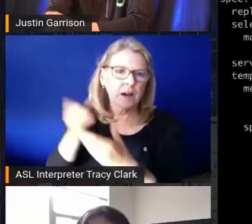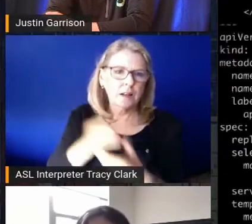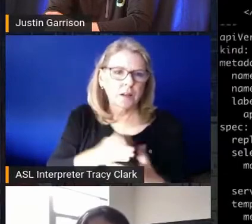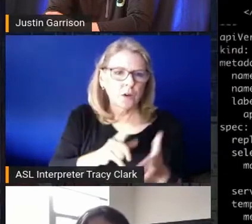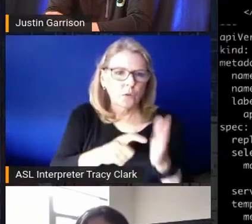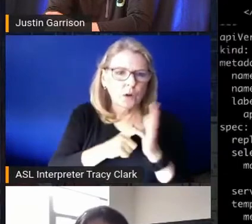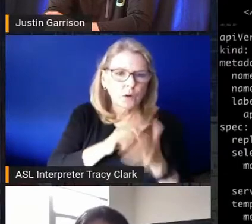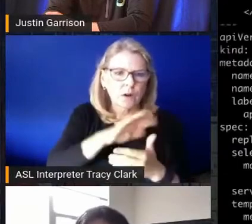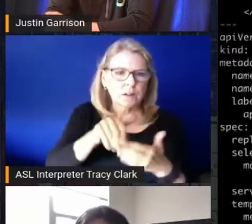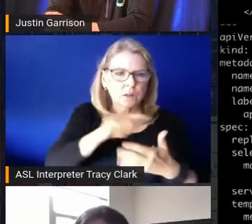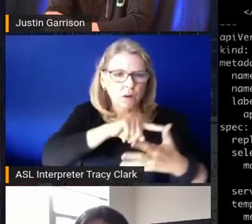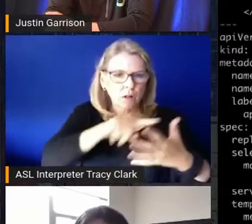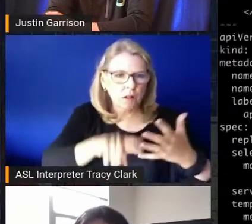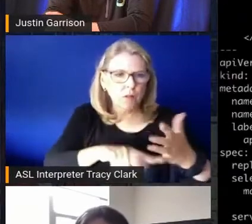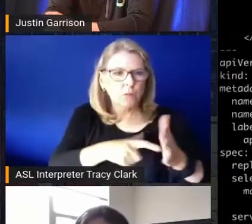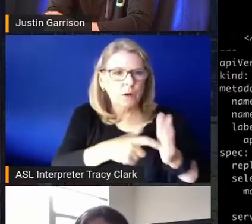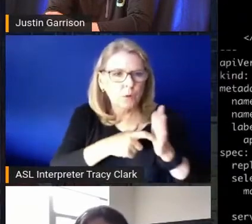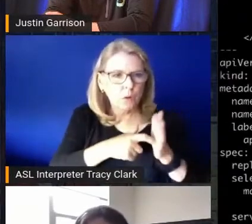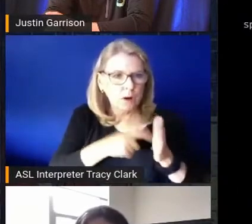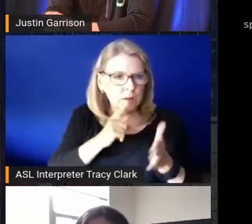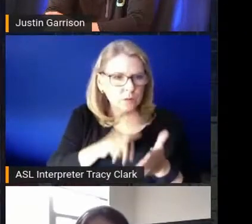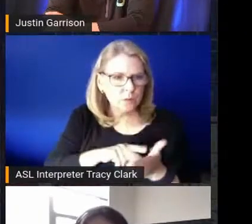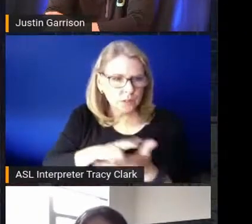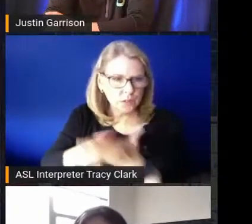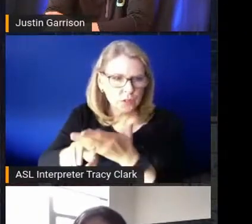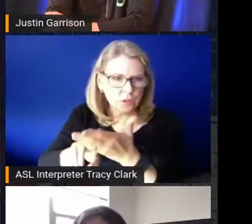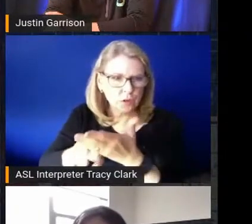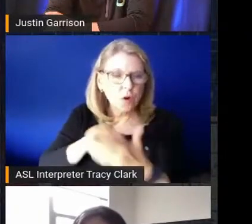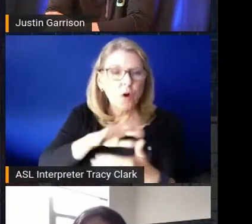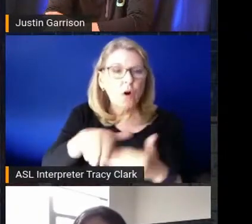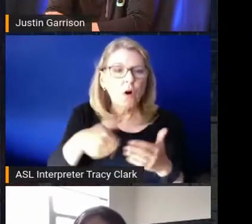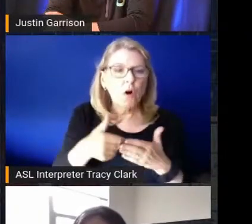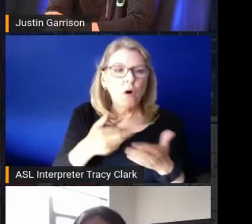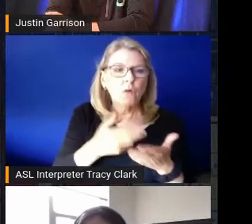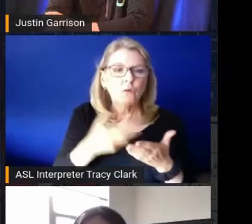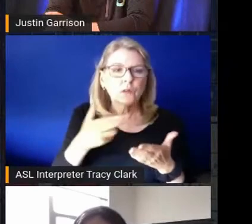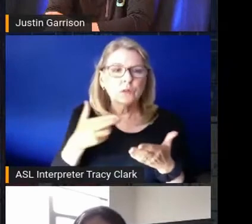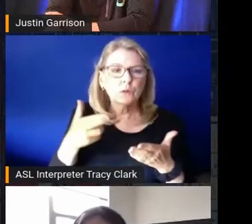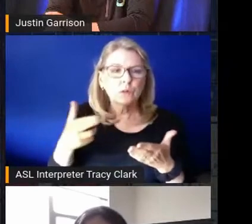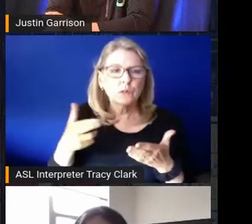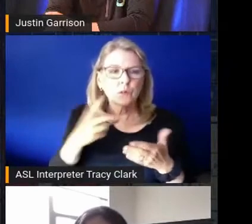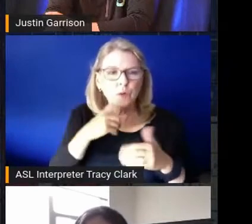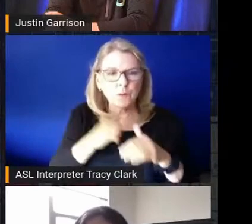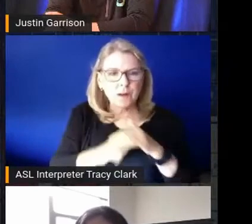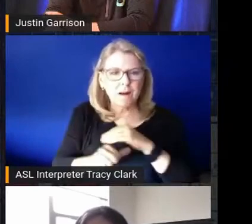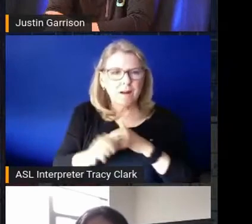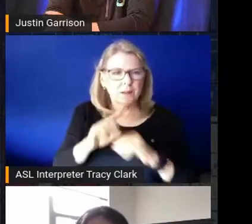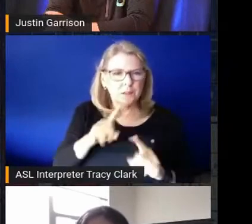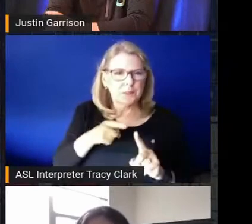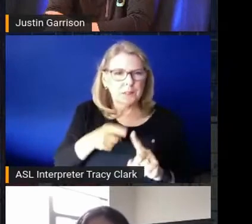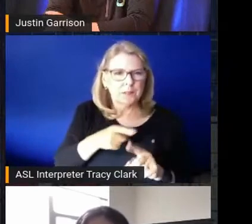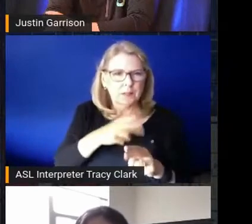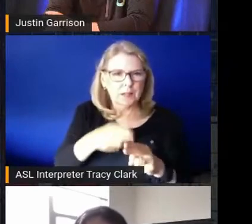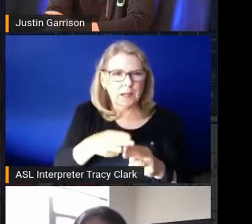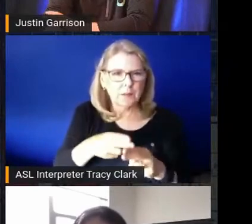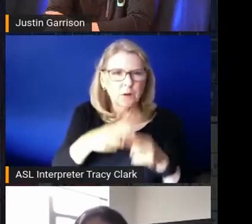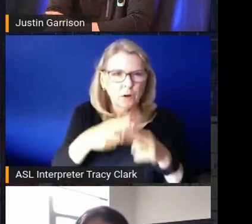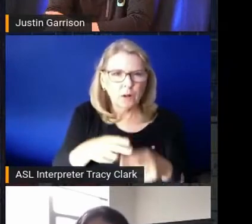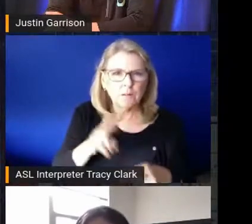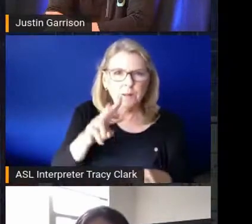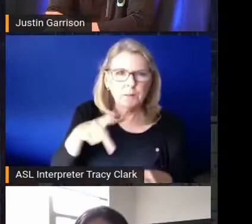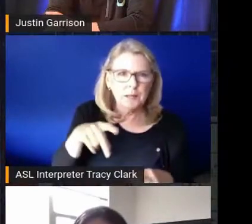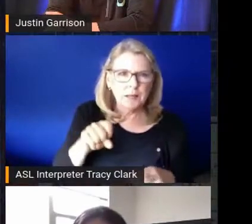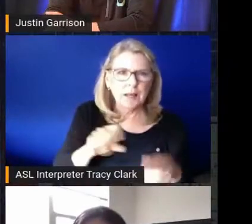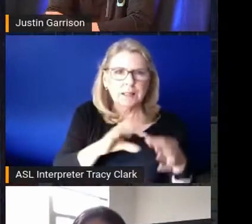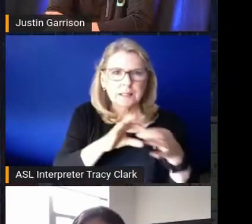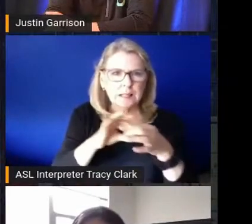cluster. All the resources, they will live under a specific namespace called EKS Connector. And